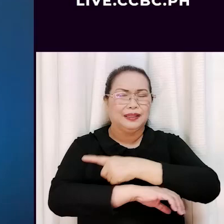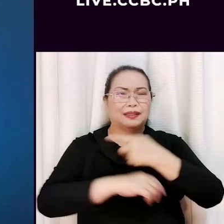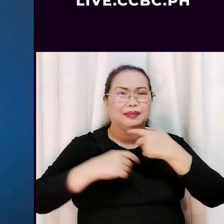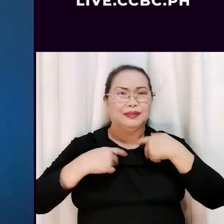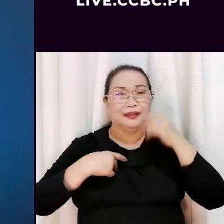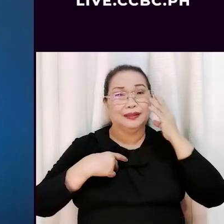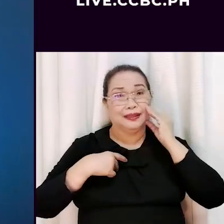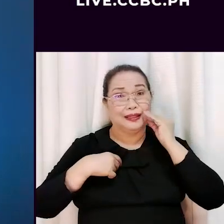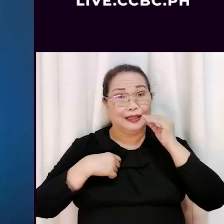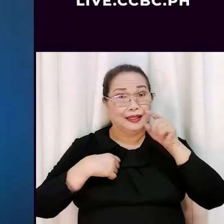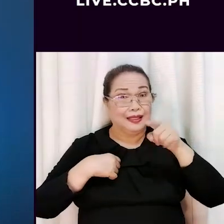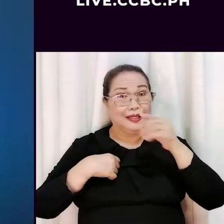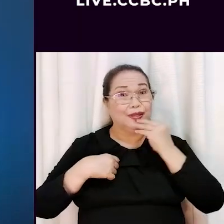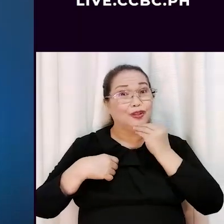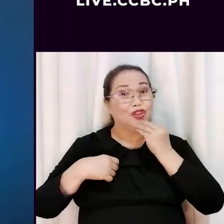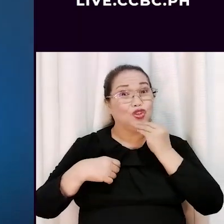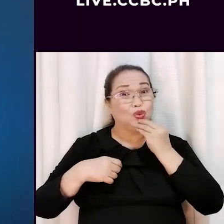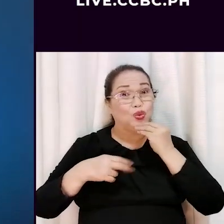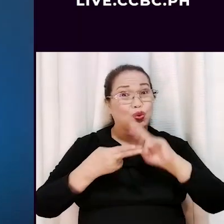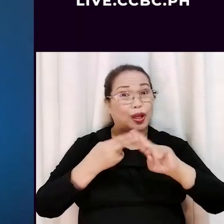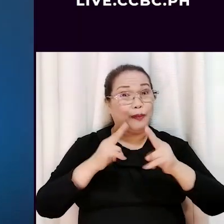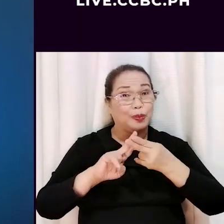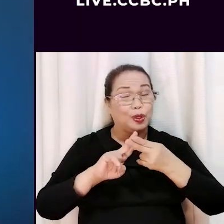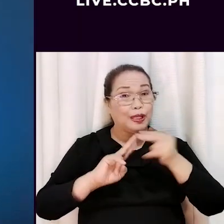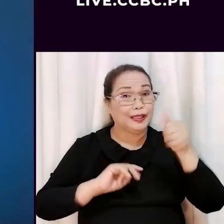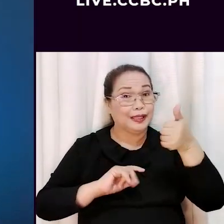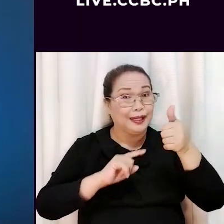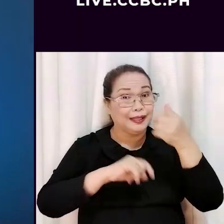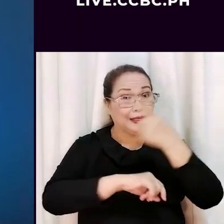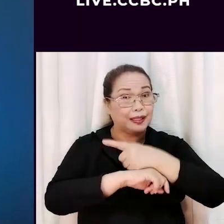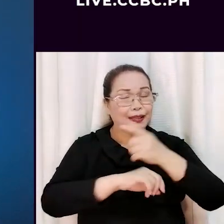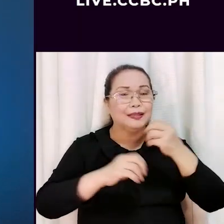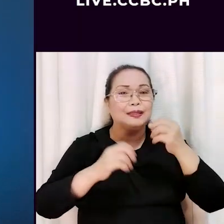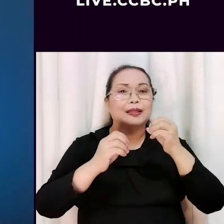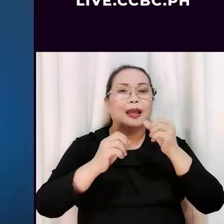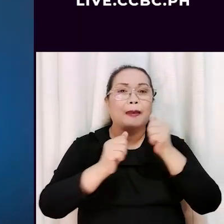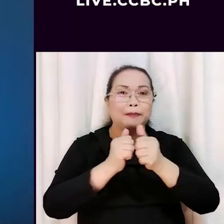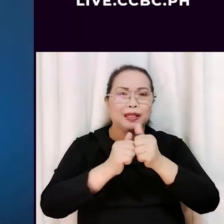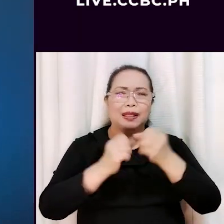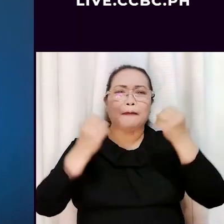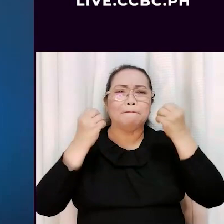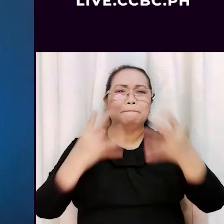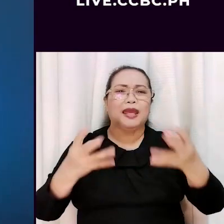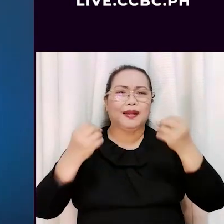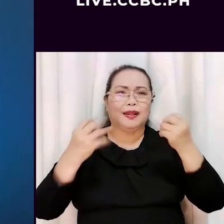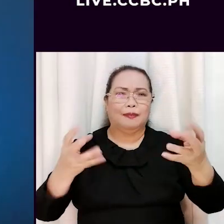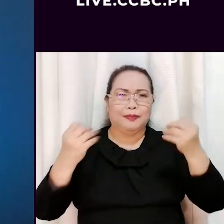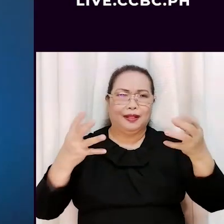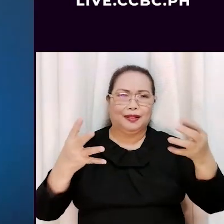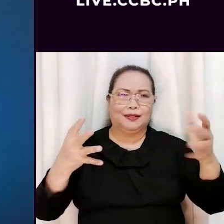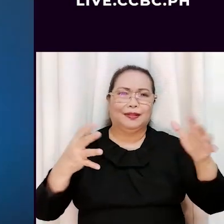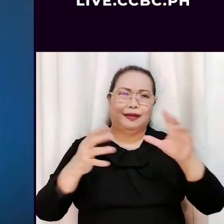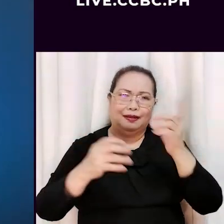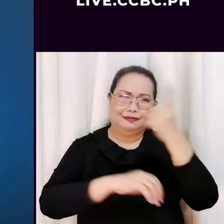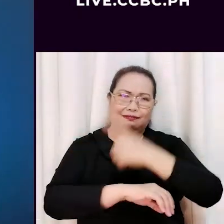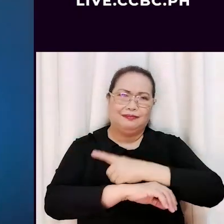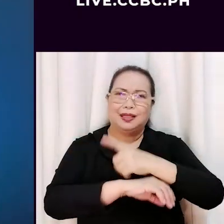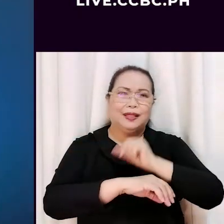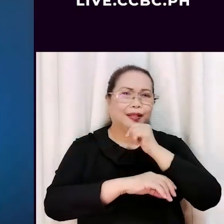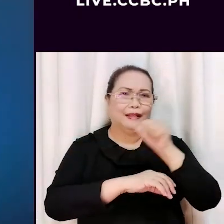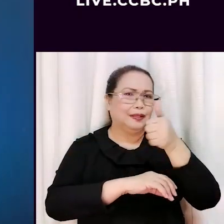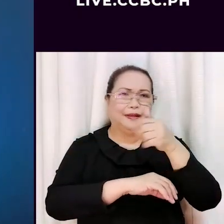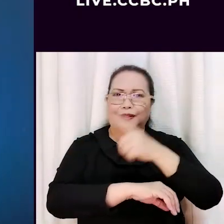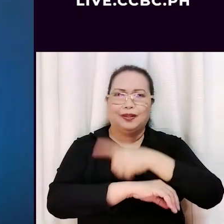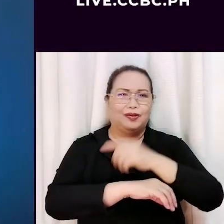in Jewish numerology means many days, not literally 10 days, but many, many days. And